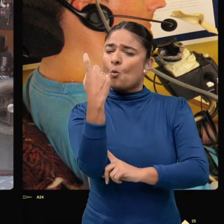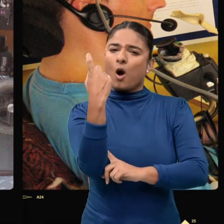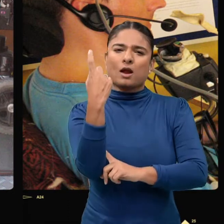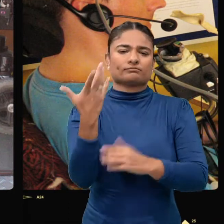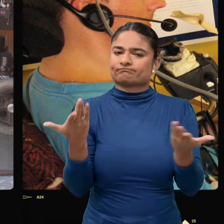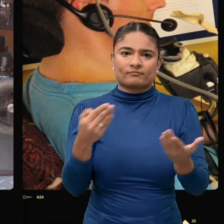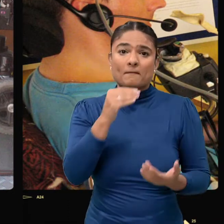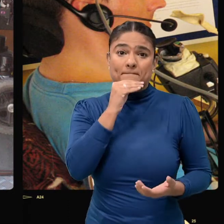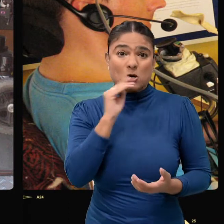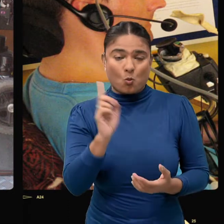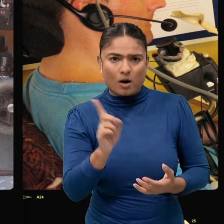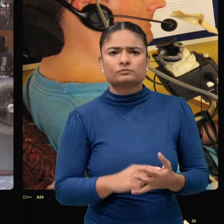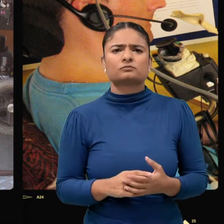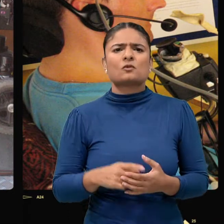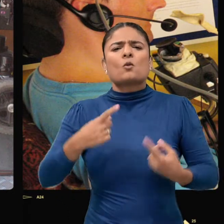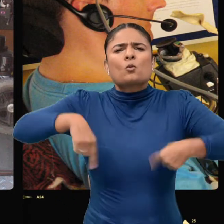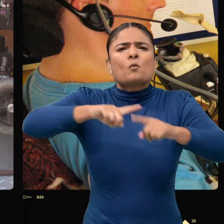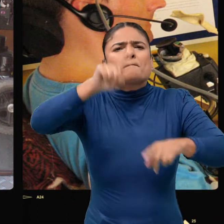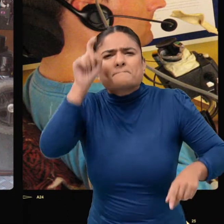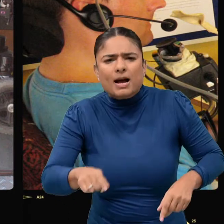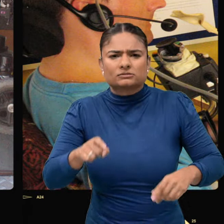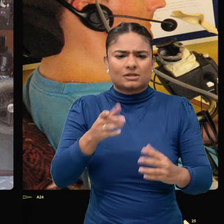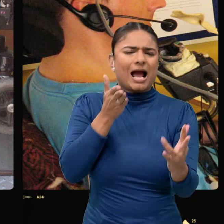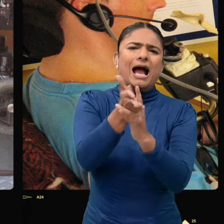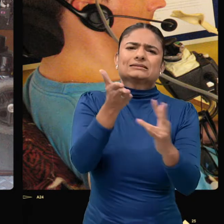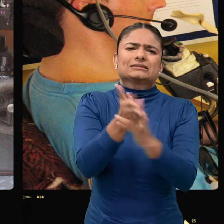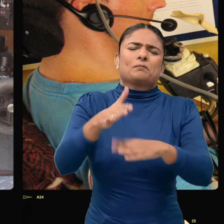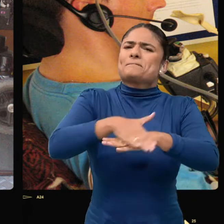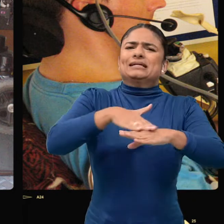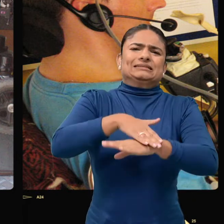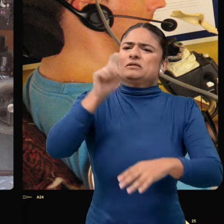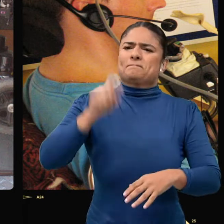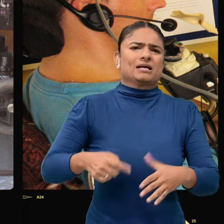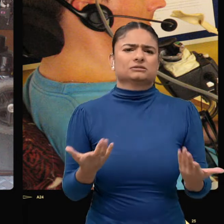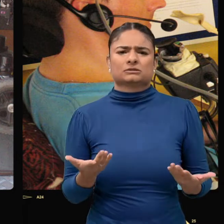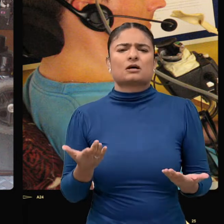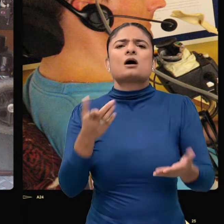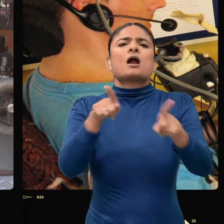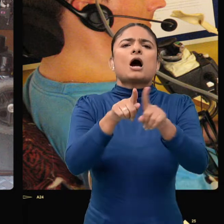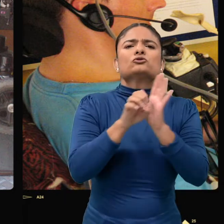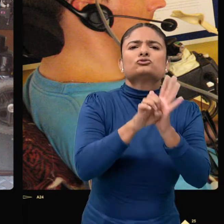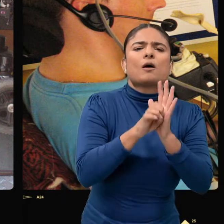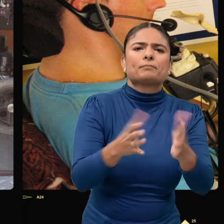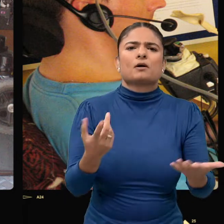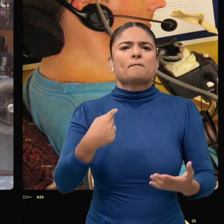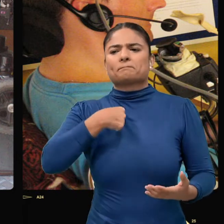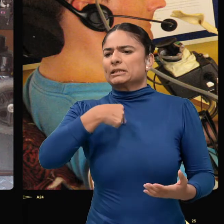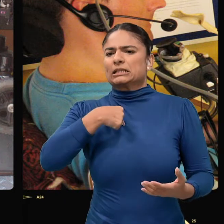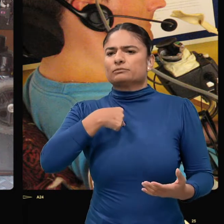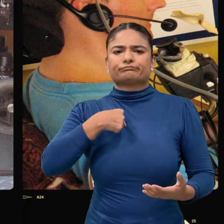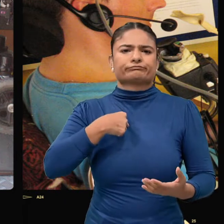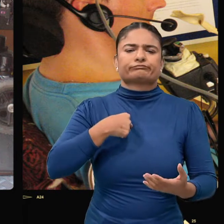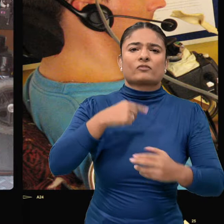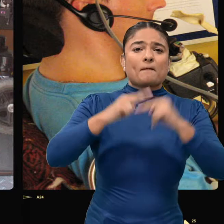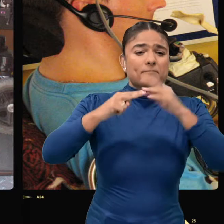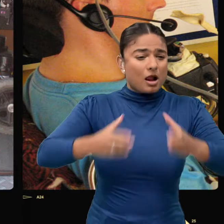So by that I mean, we need to make places accessible. So with an address, and I guess it's far